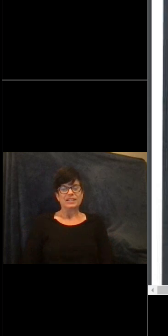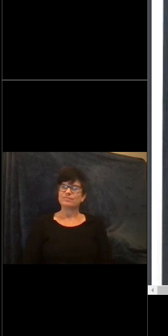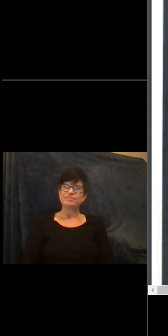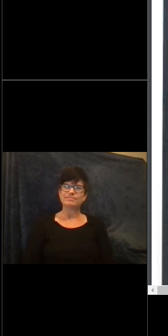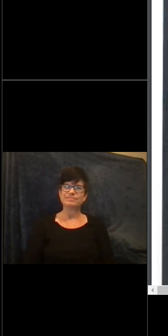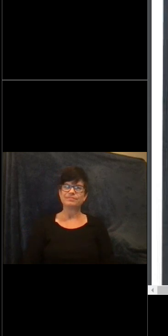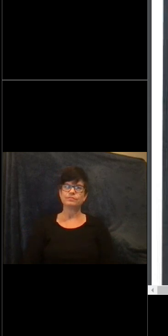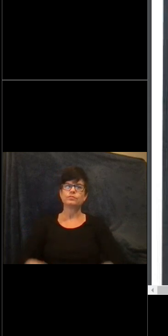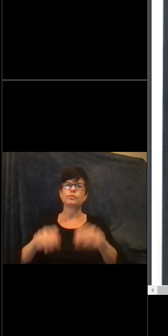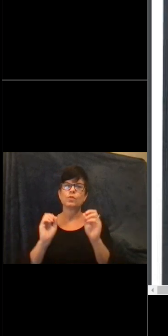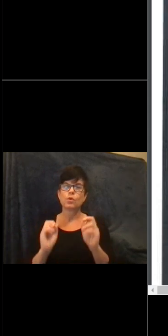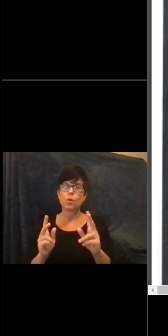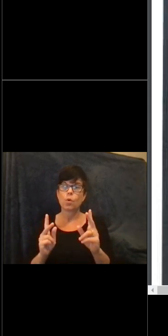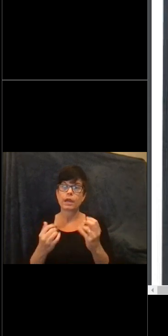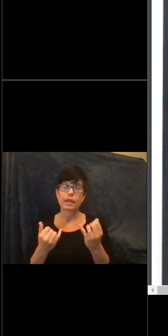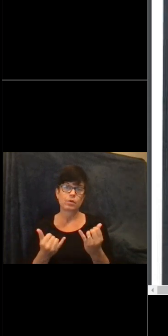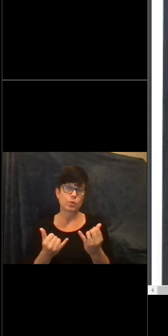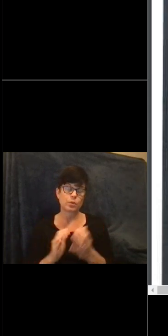Okay, so at this point,